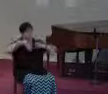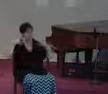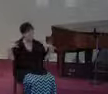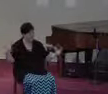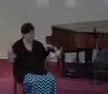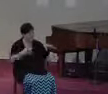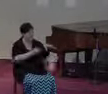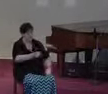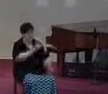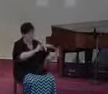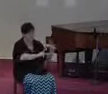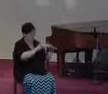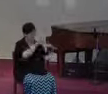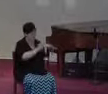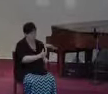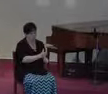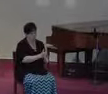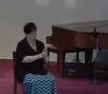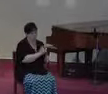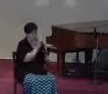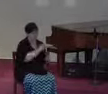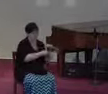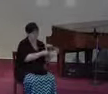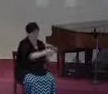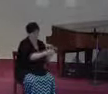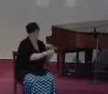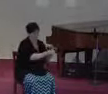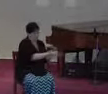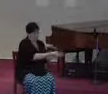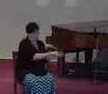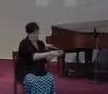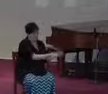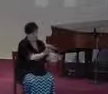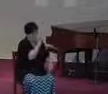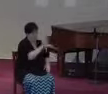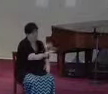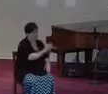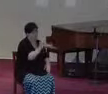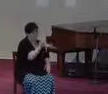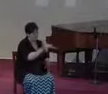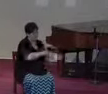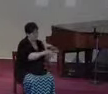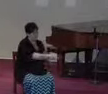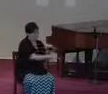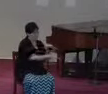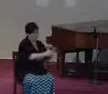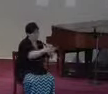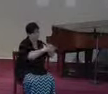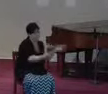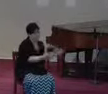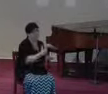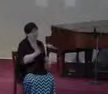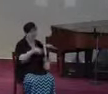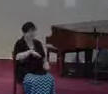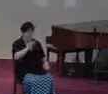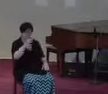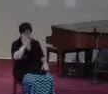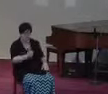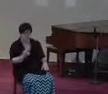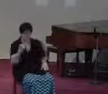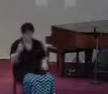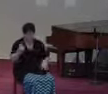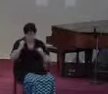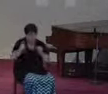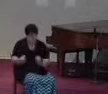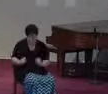And whoever is dishonest with very little will be dishonest with much." Can I tell you, I find it intriguing that the one individual whom